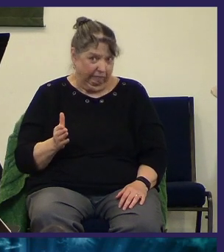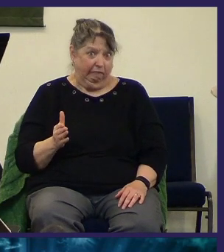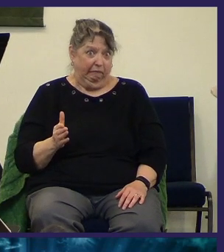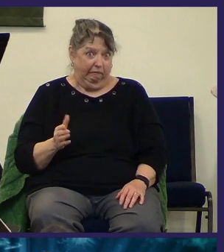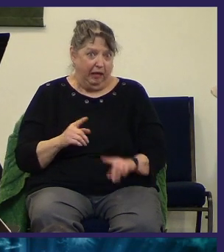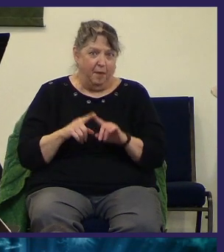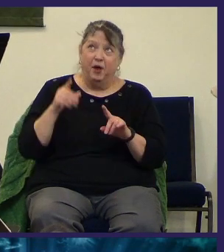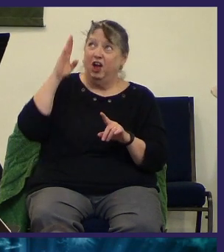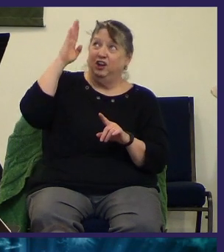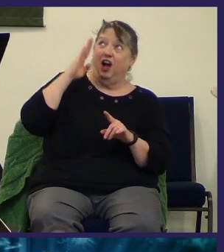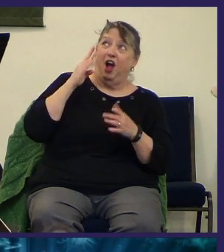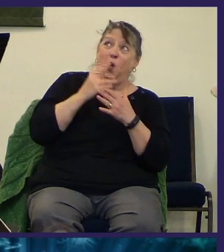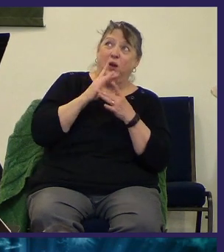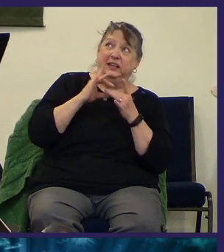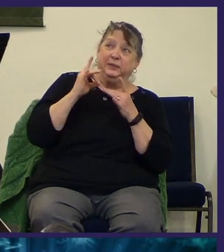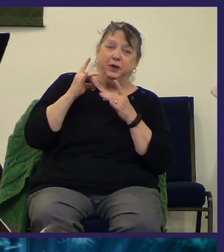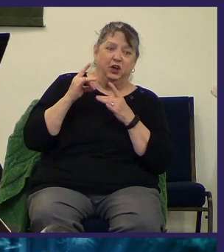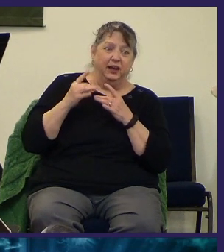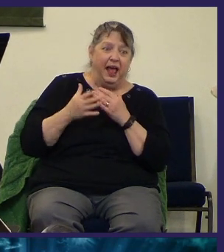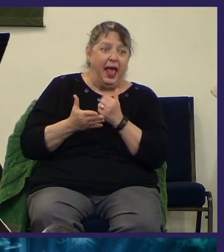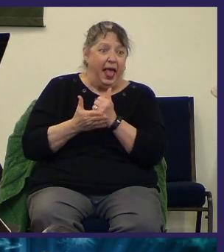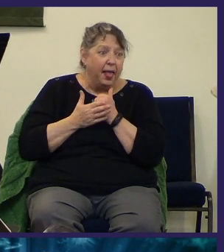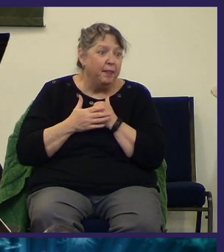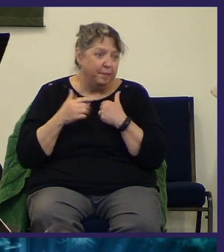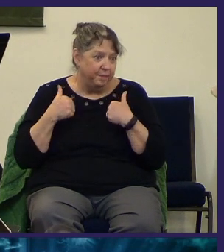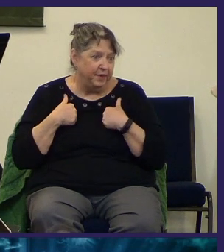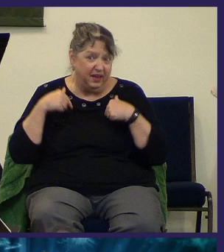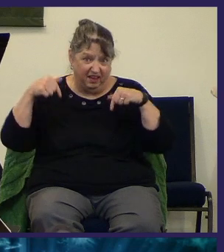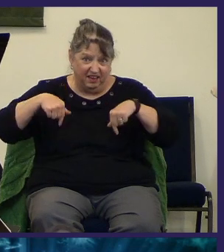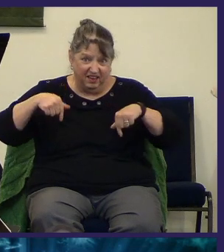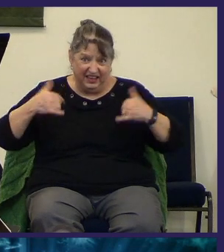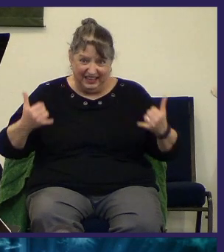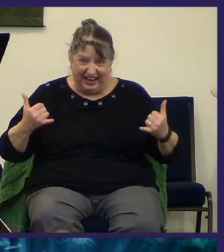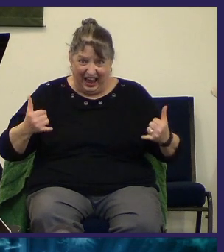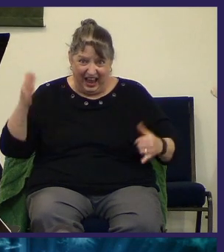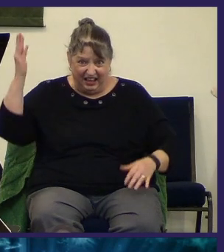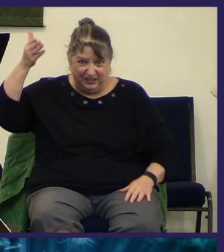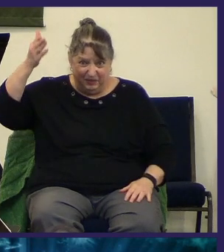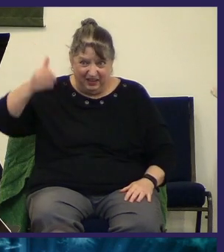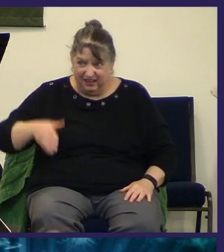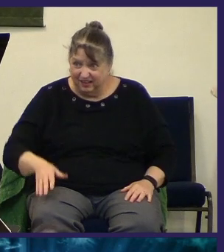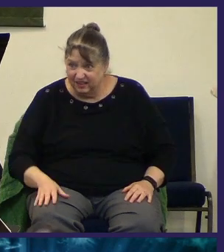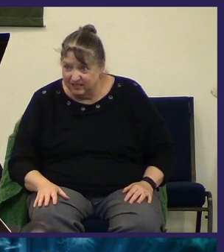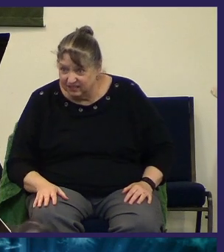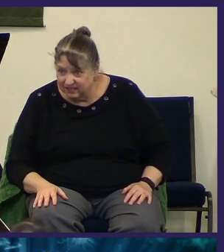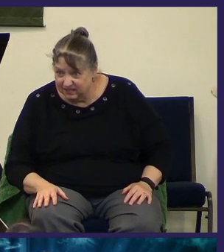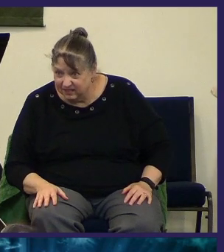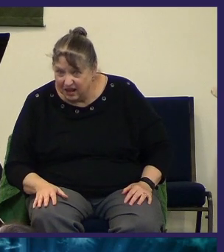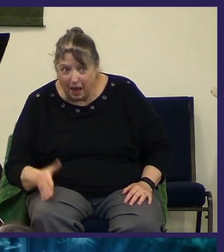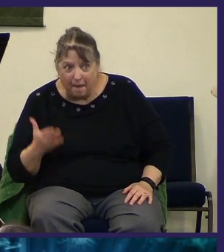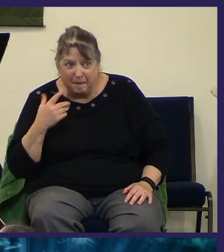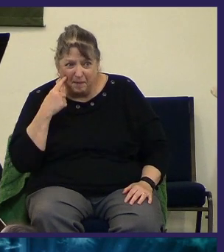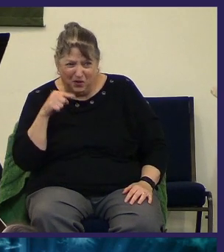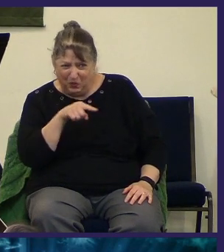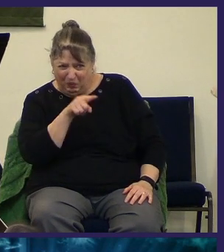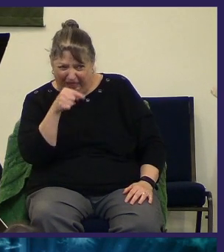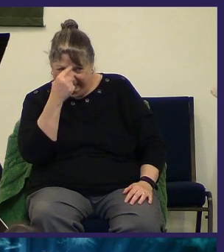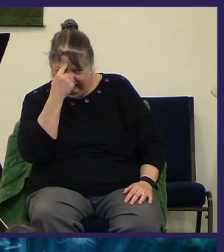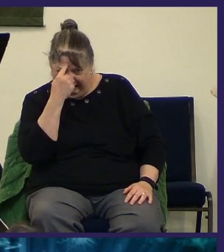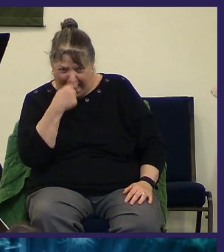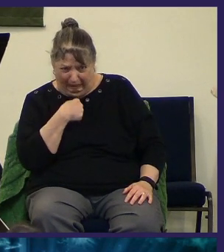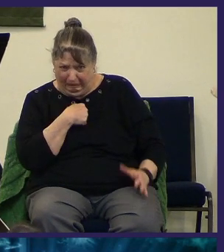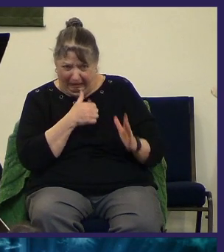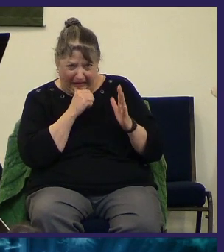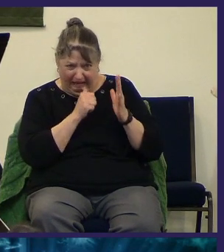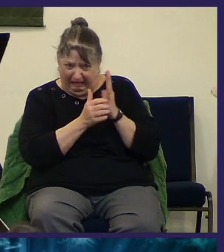spirit leading me to do this sometimes you think well maybe i'm look